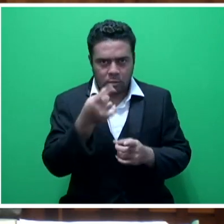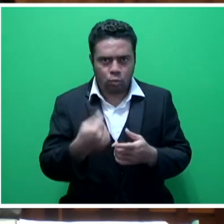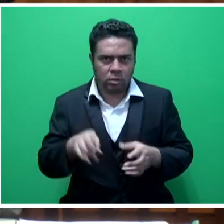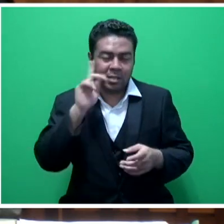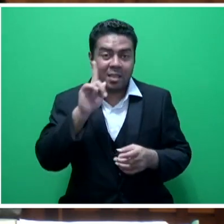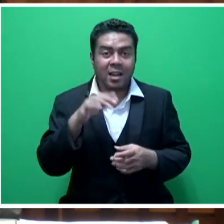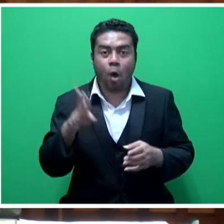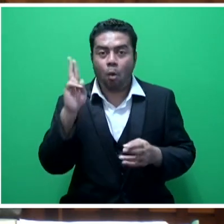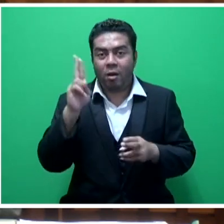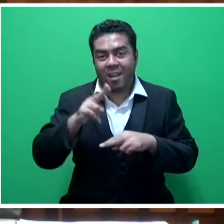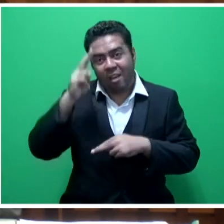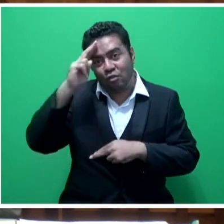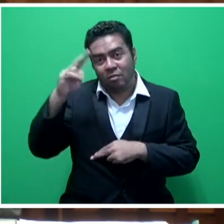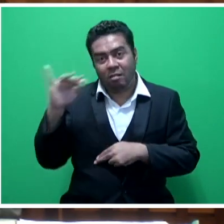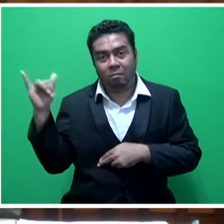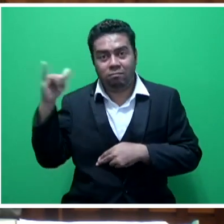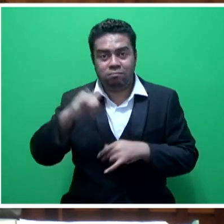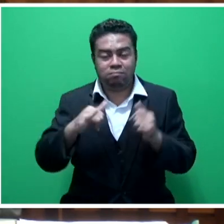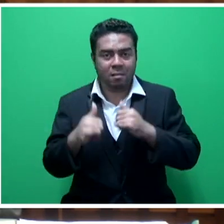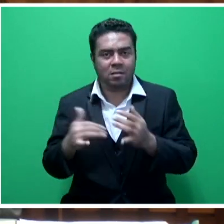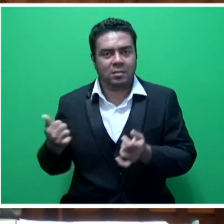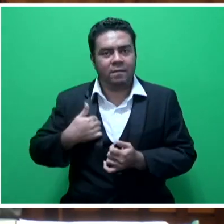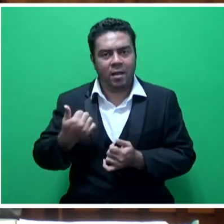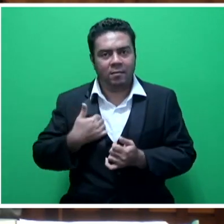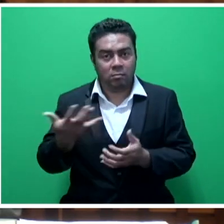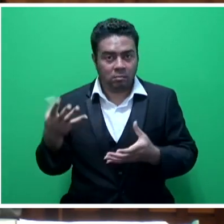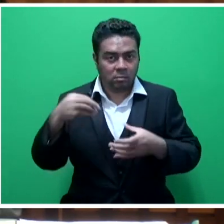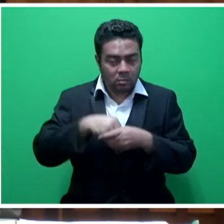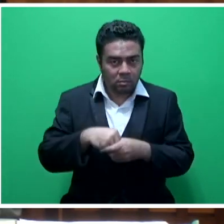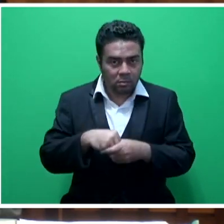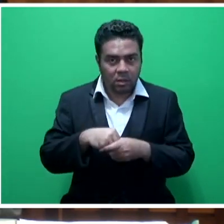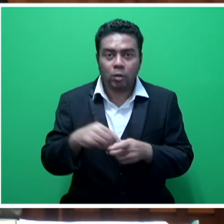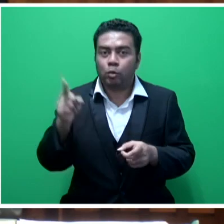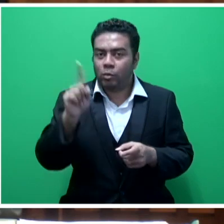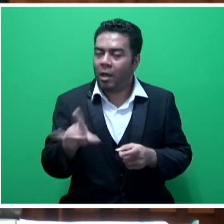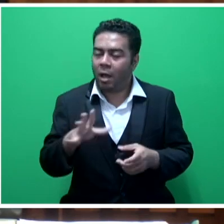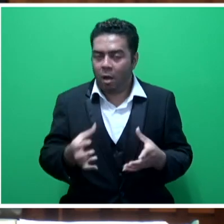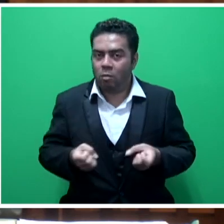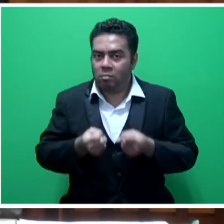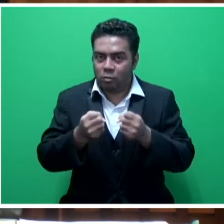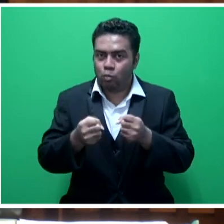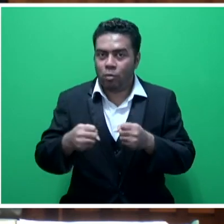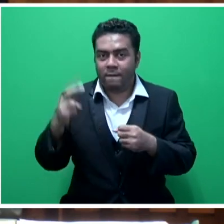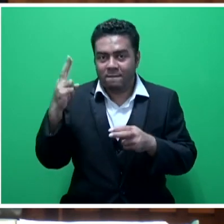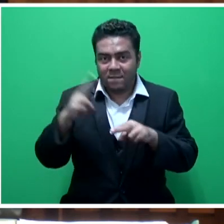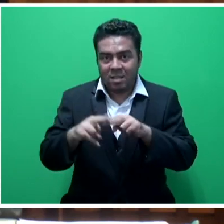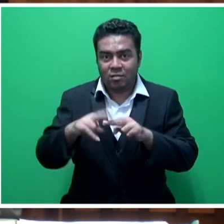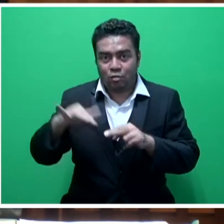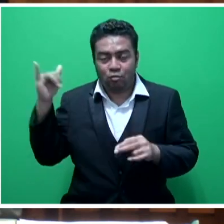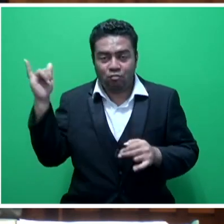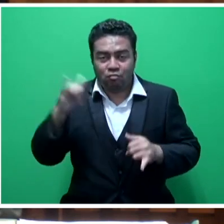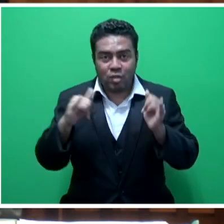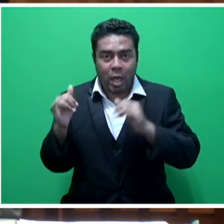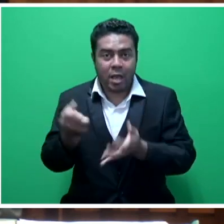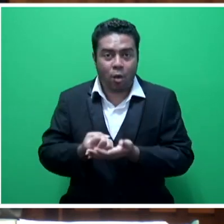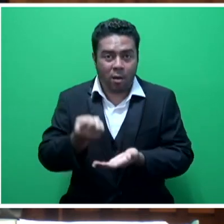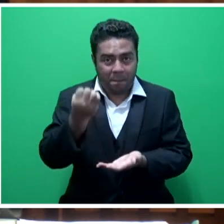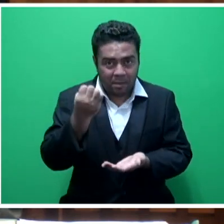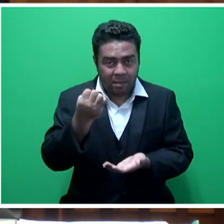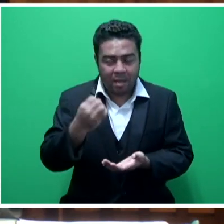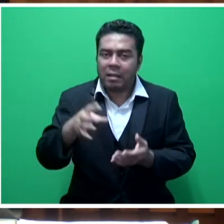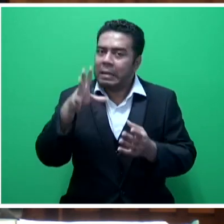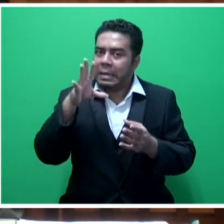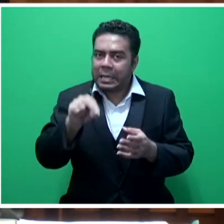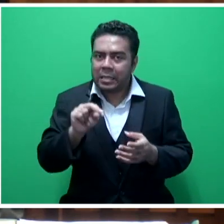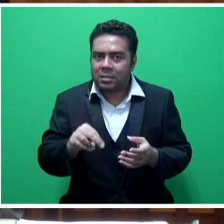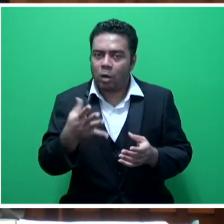survives, all the way until the day our borders reopen. Today, our commitment to the Fijian carrier and to the Fijian economy demands